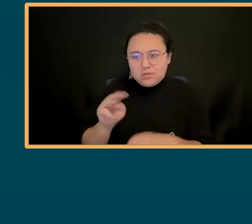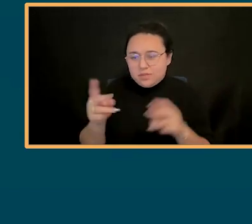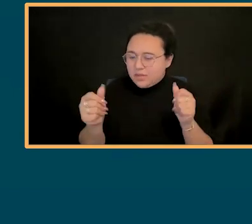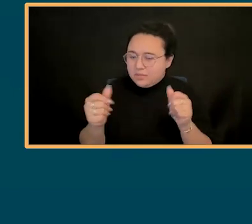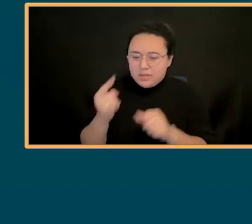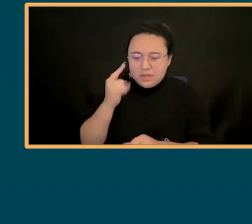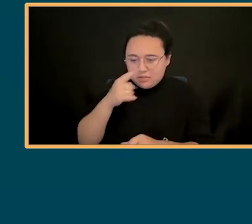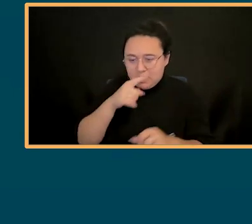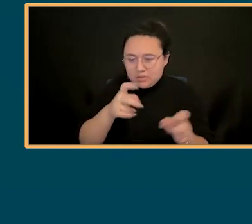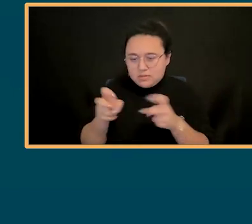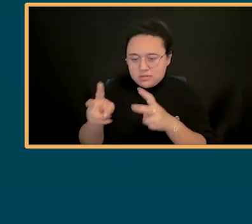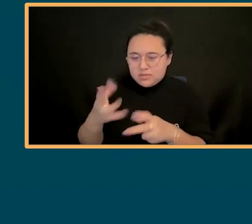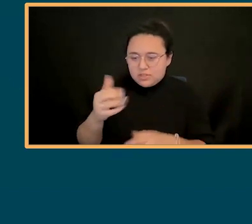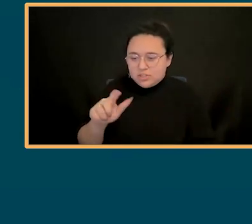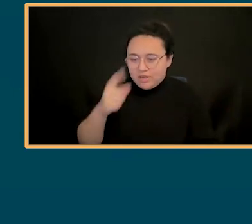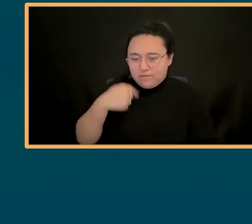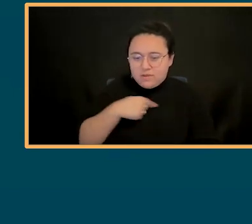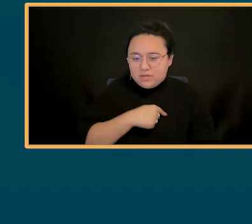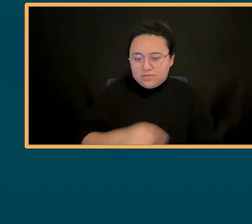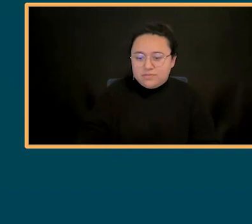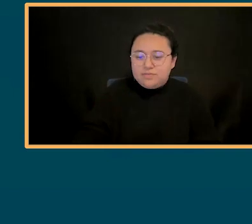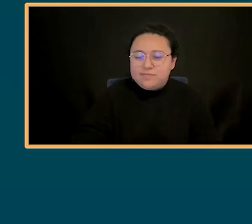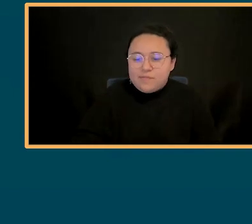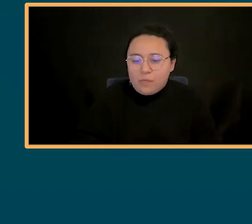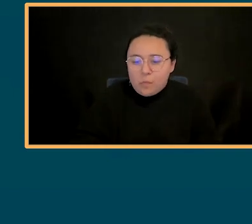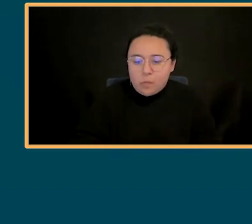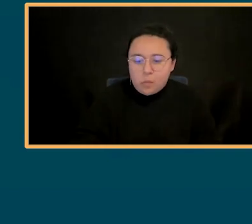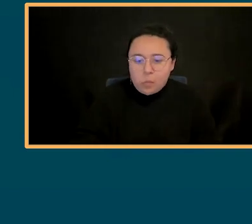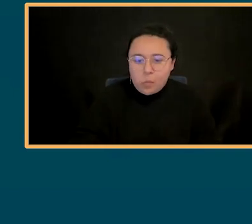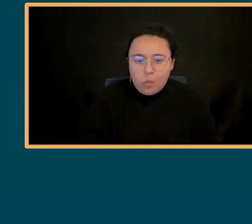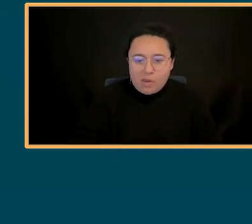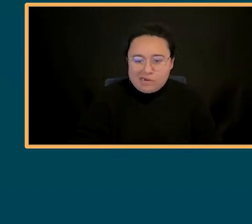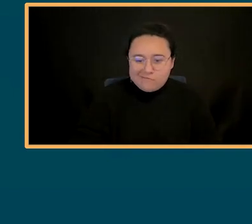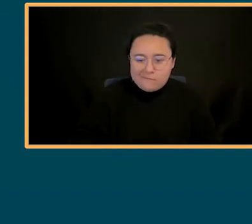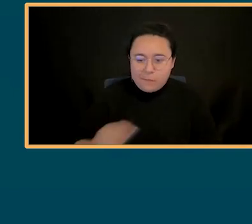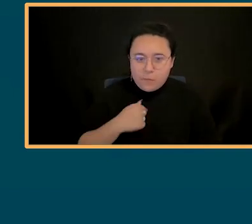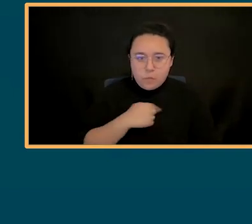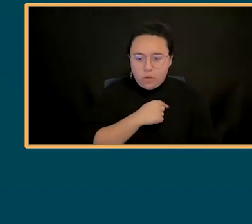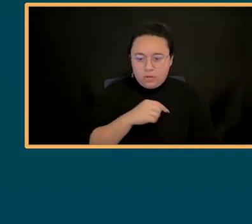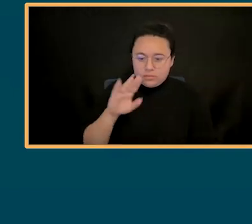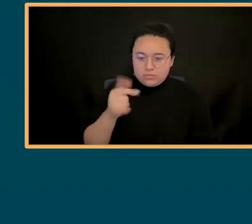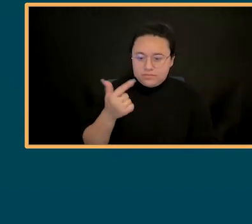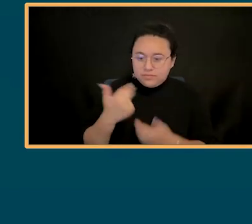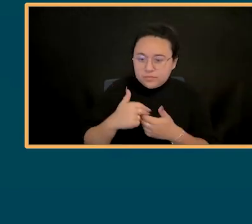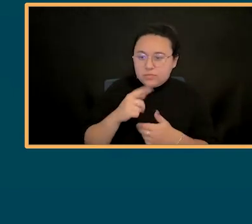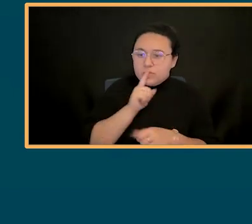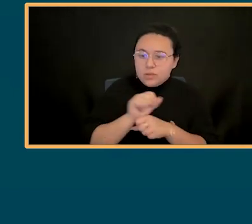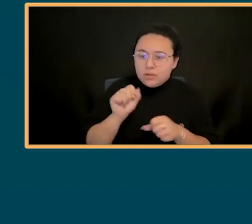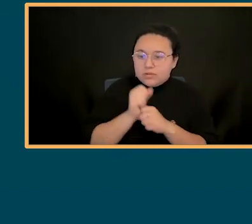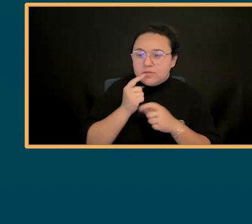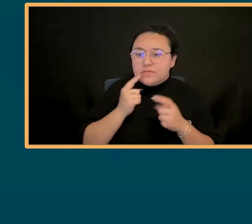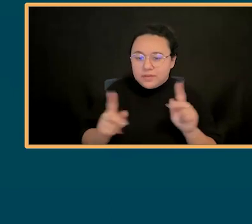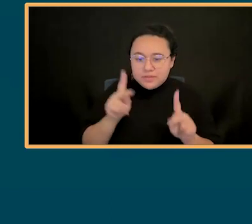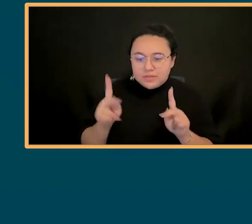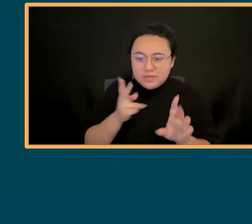immediately. Can you drop your handle in the chat for us? Absolutely. Have we gotten big joy? Do we have like actual celebrity show?